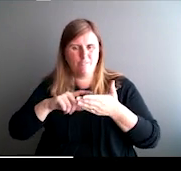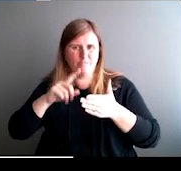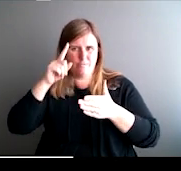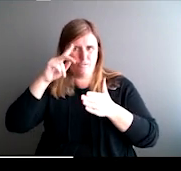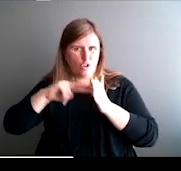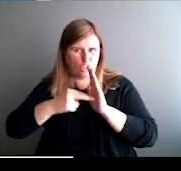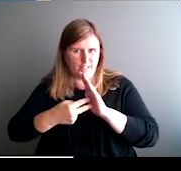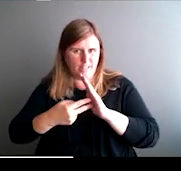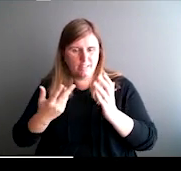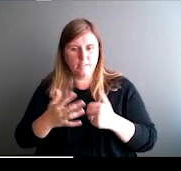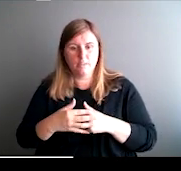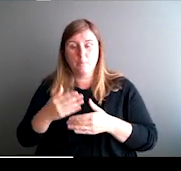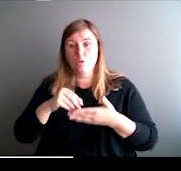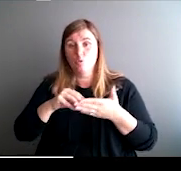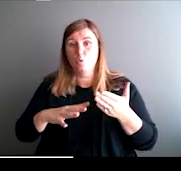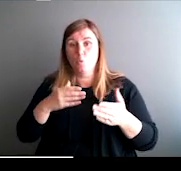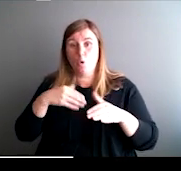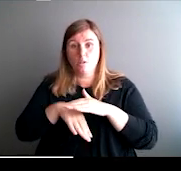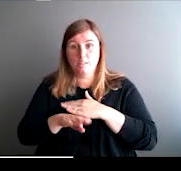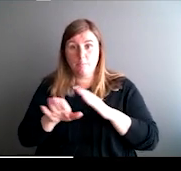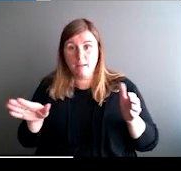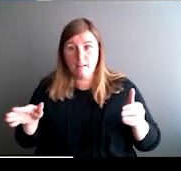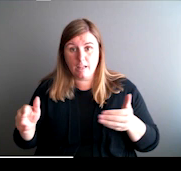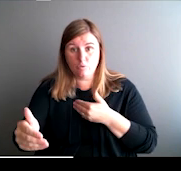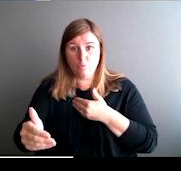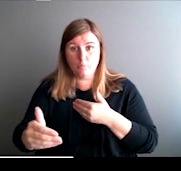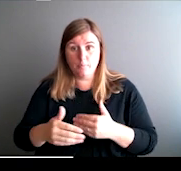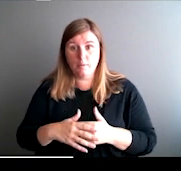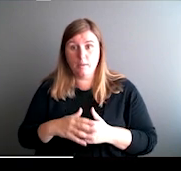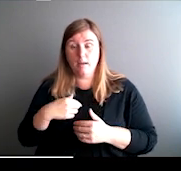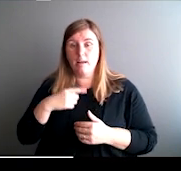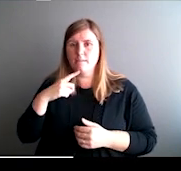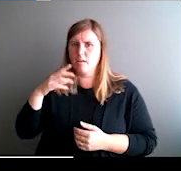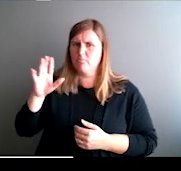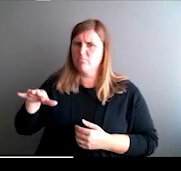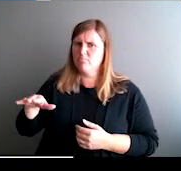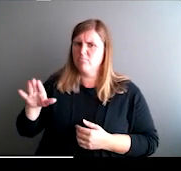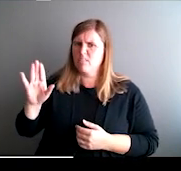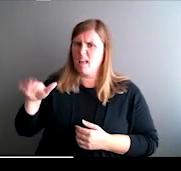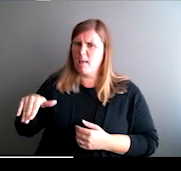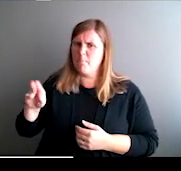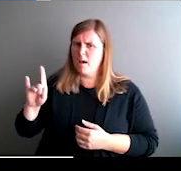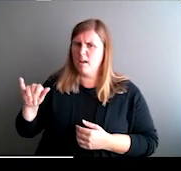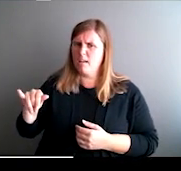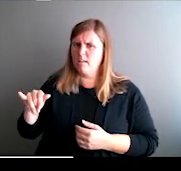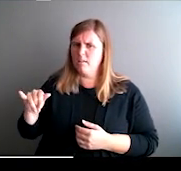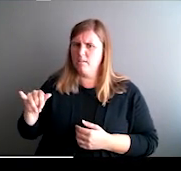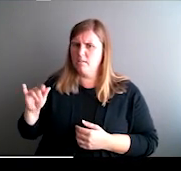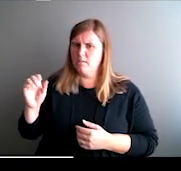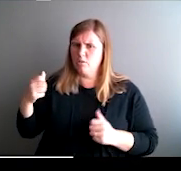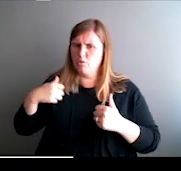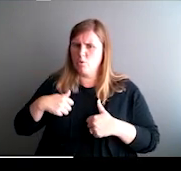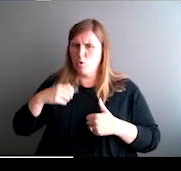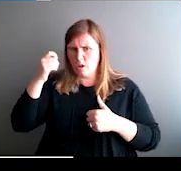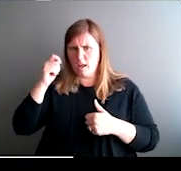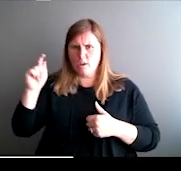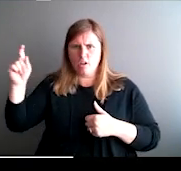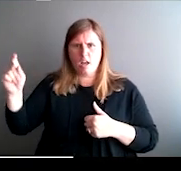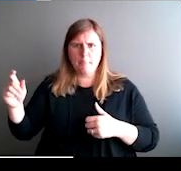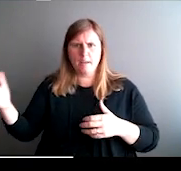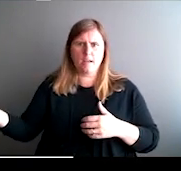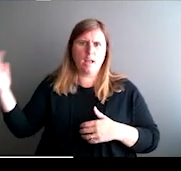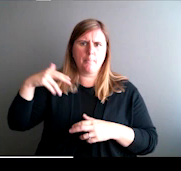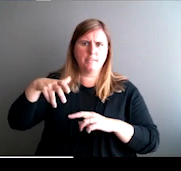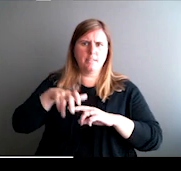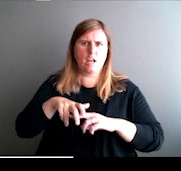A student walks into my classroom and I say, hey buddy, put your coat and your hat and your cubby and come sit